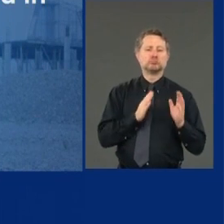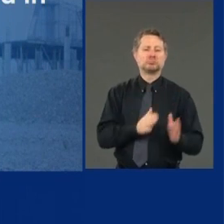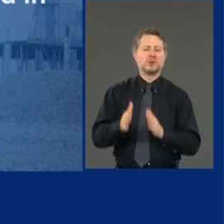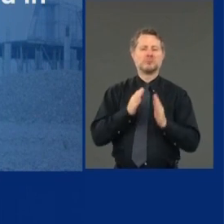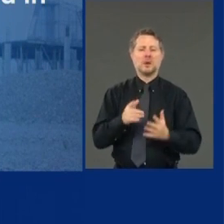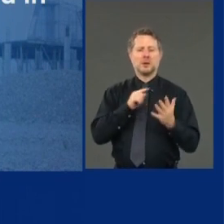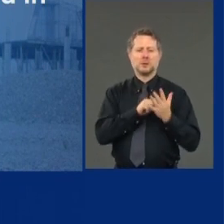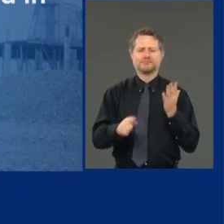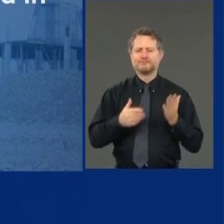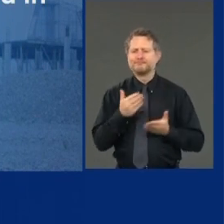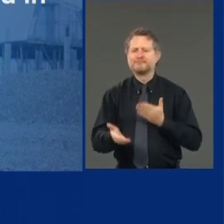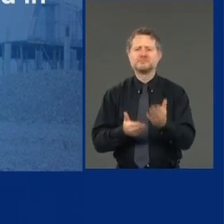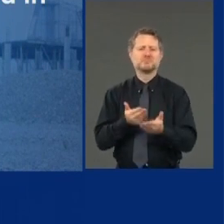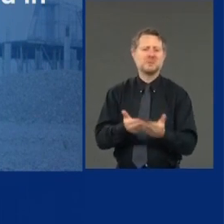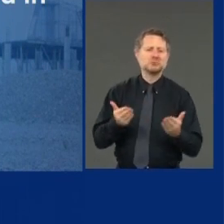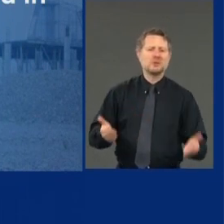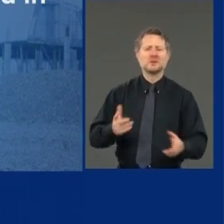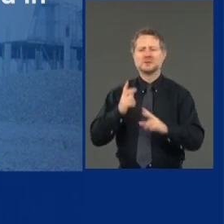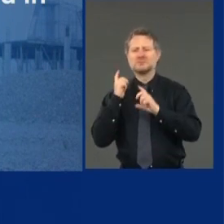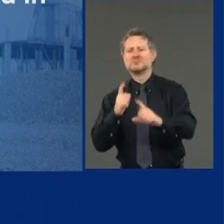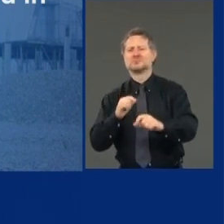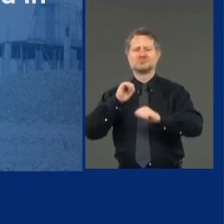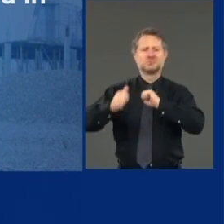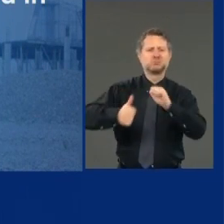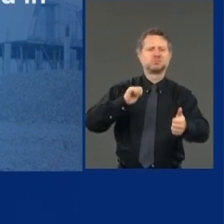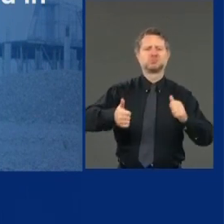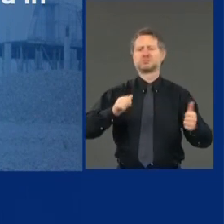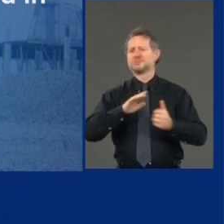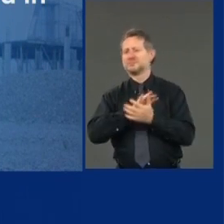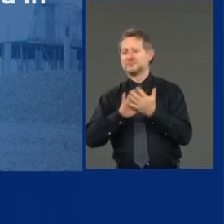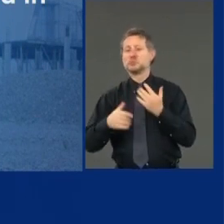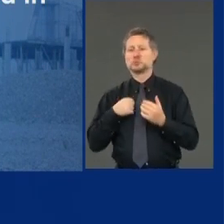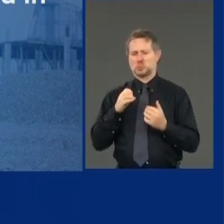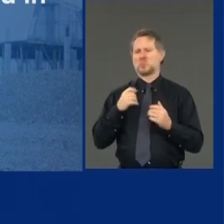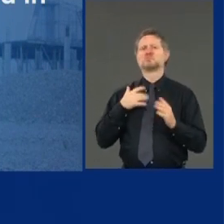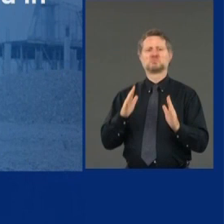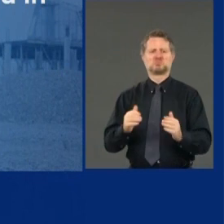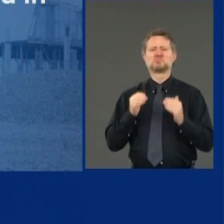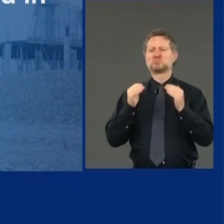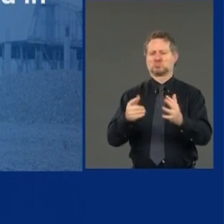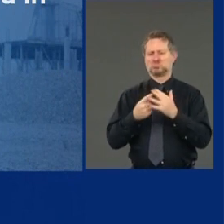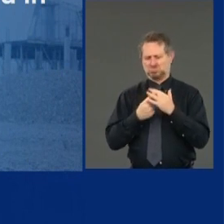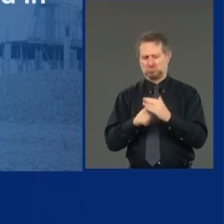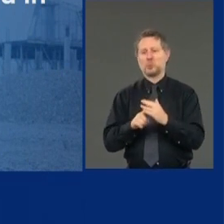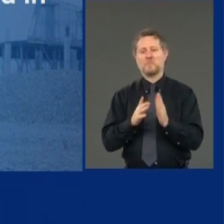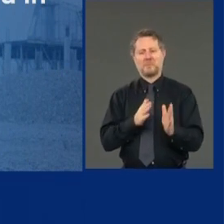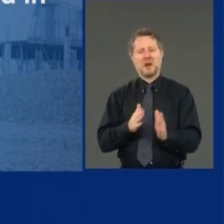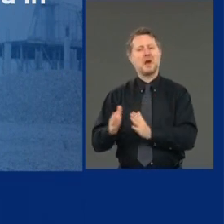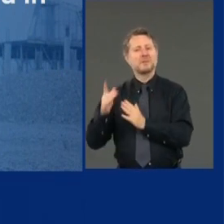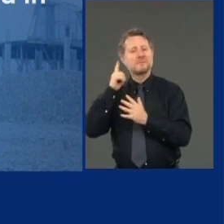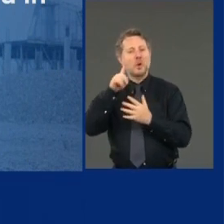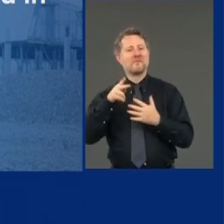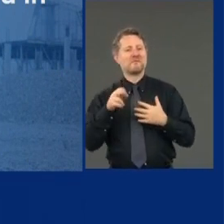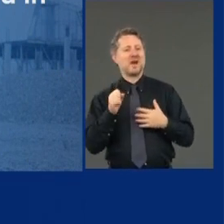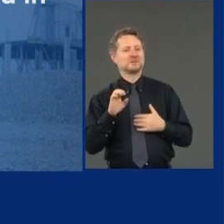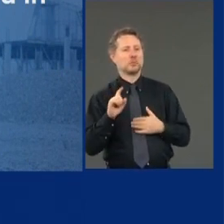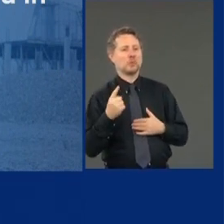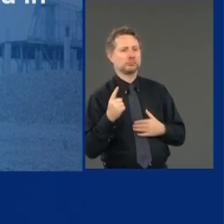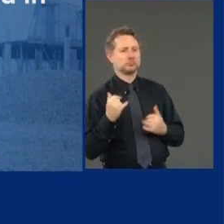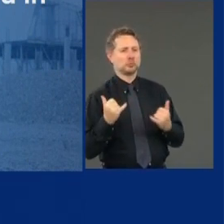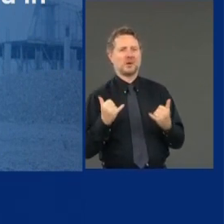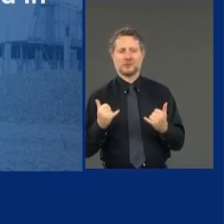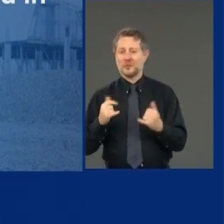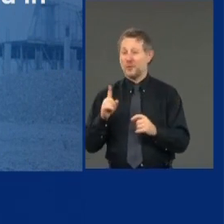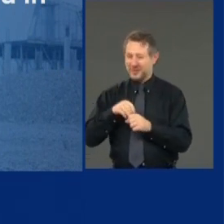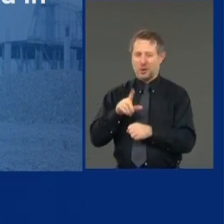site, et cetera. The safety precautions have to be on site. So we're going to allow that construction staging now for the Long Island and the